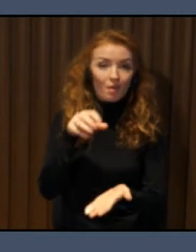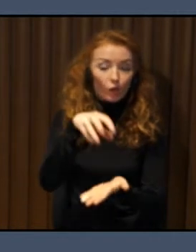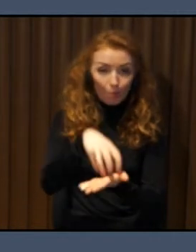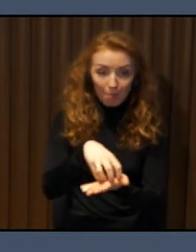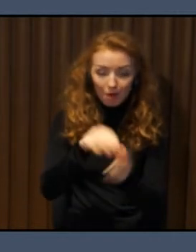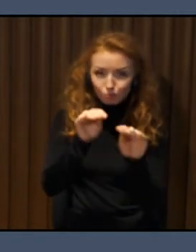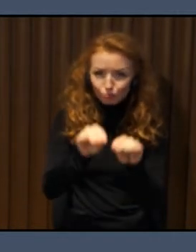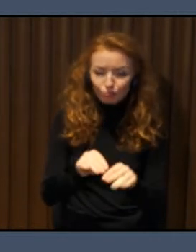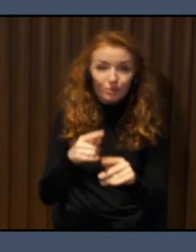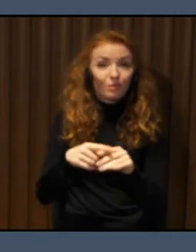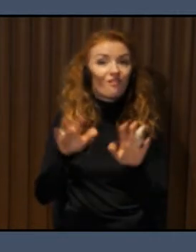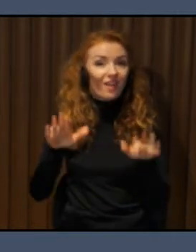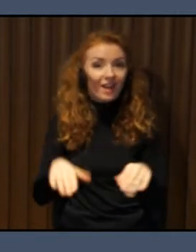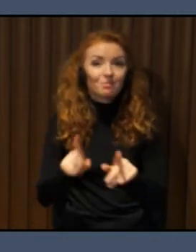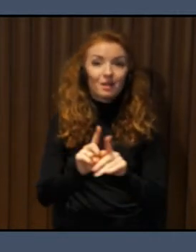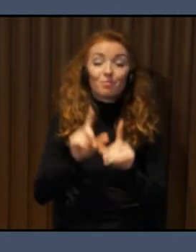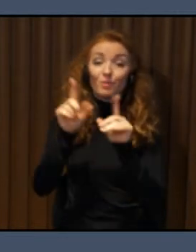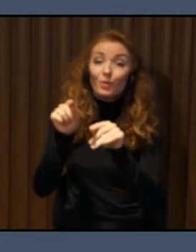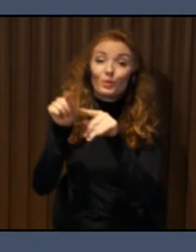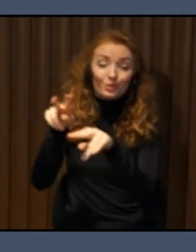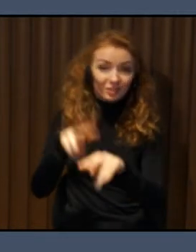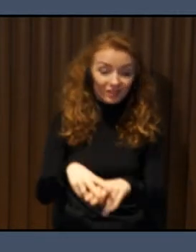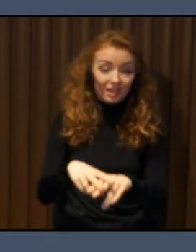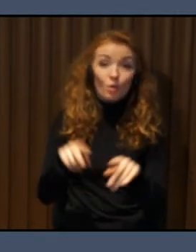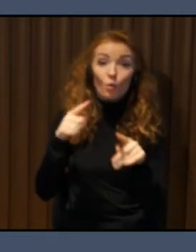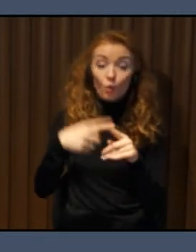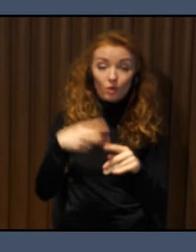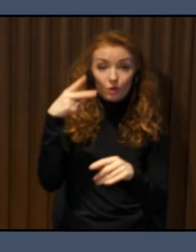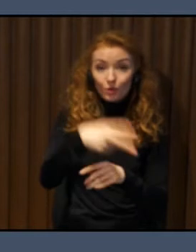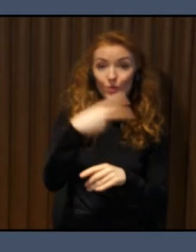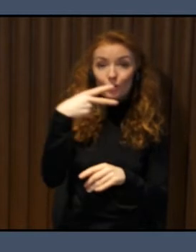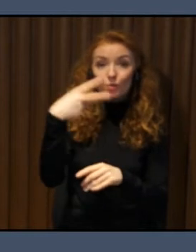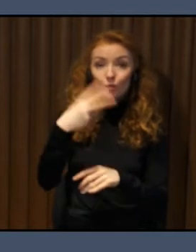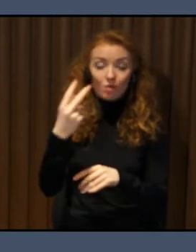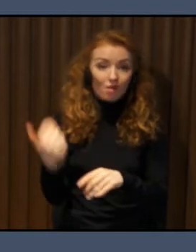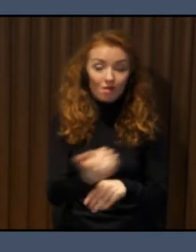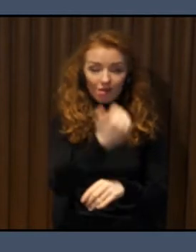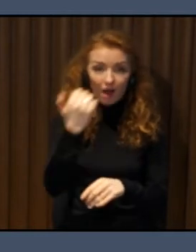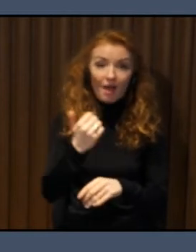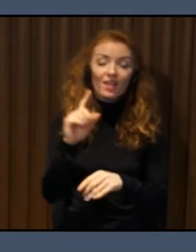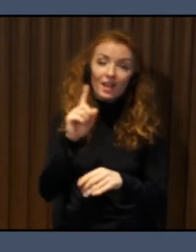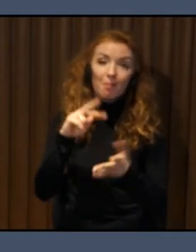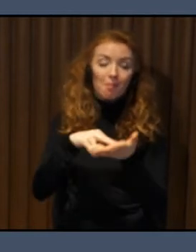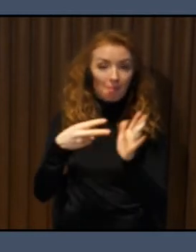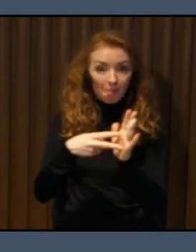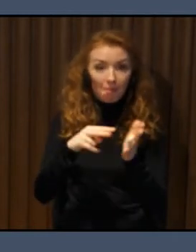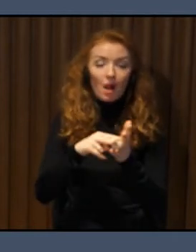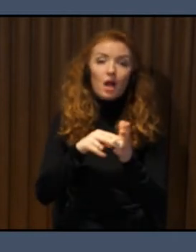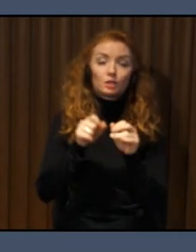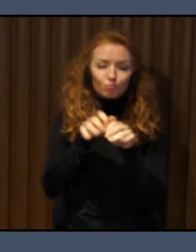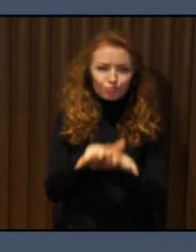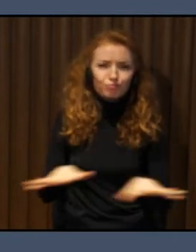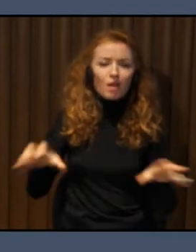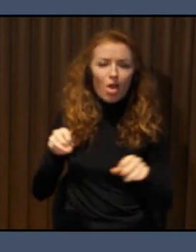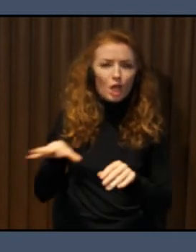As well, we have plans for 2022 in Europe, but until today, we A-checked more than